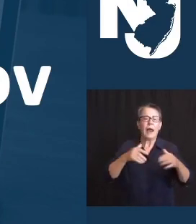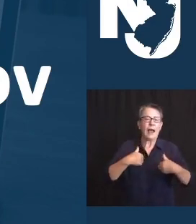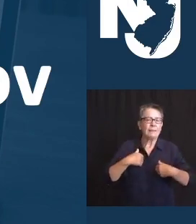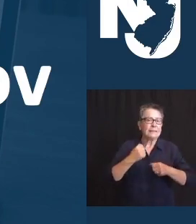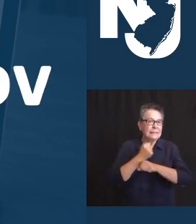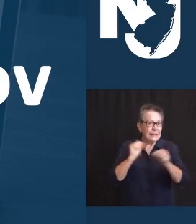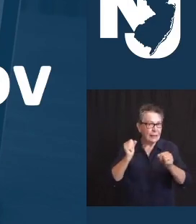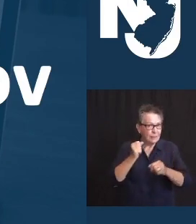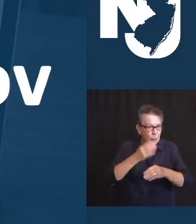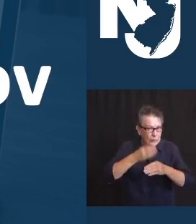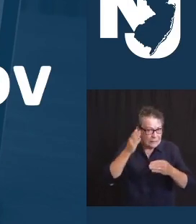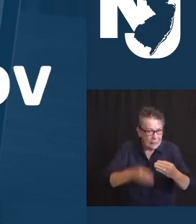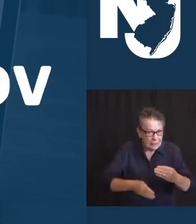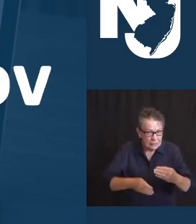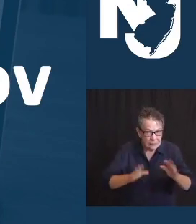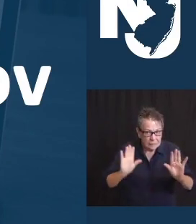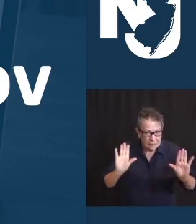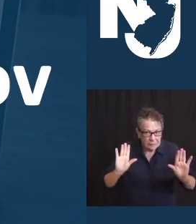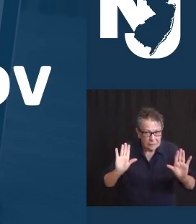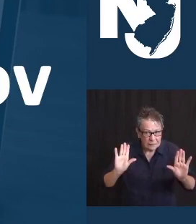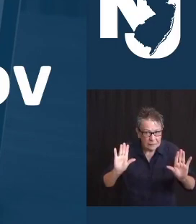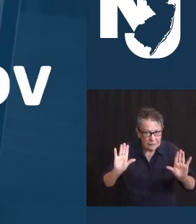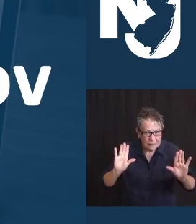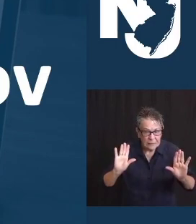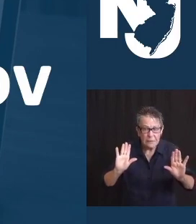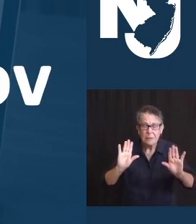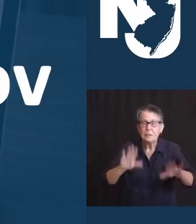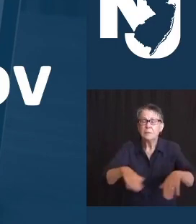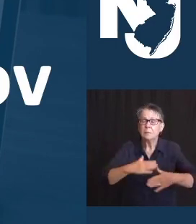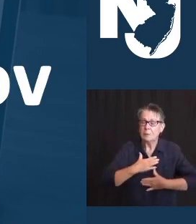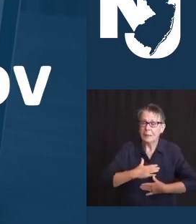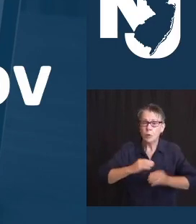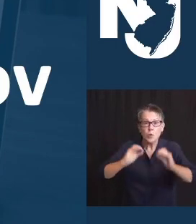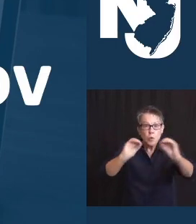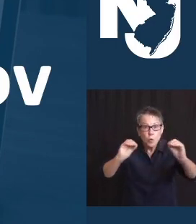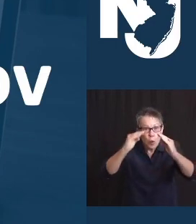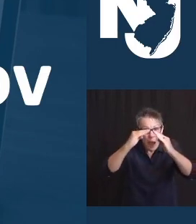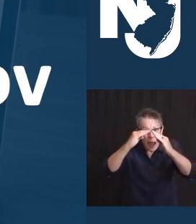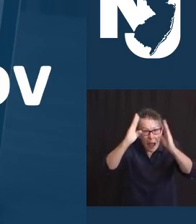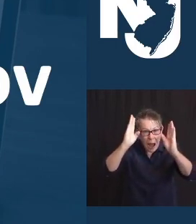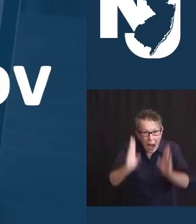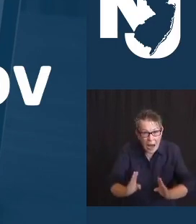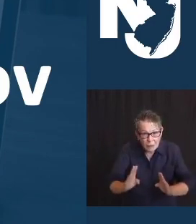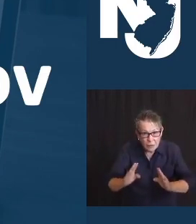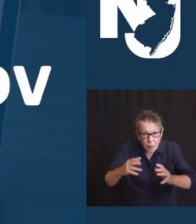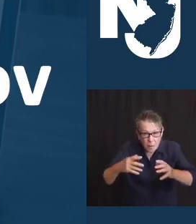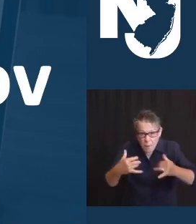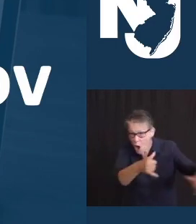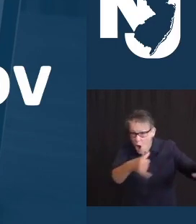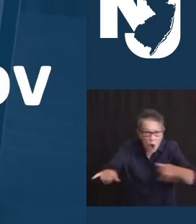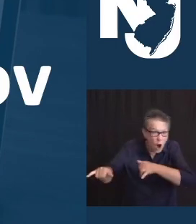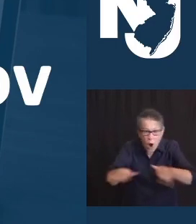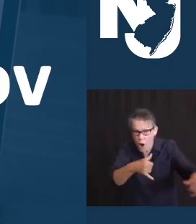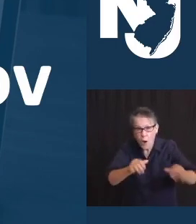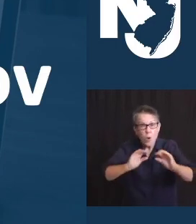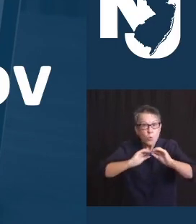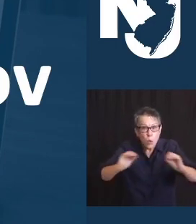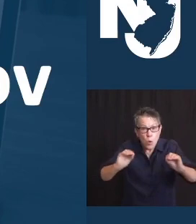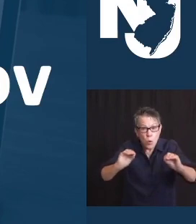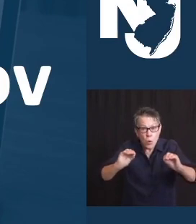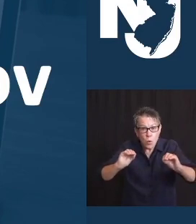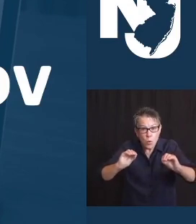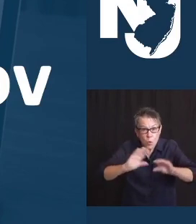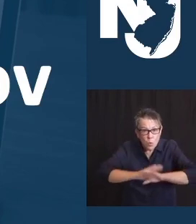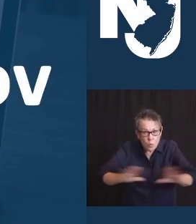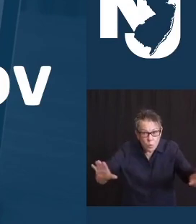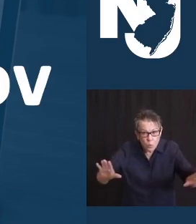And please, no house parties, no overstuffed boats. We cannot afford any more irresponsible outbreaks. We've also got some weather coming down